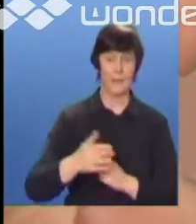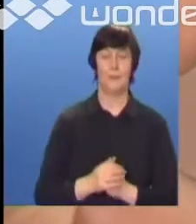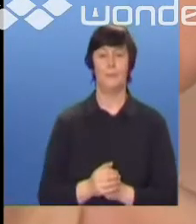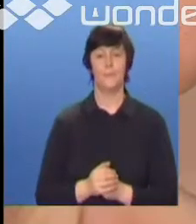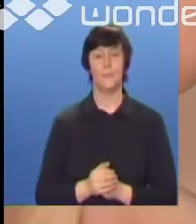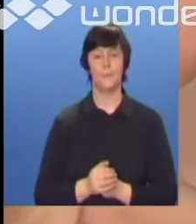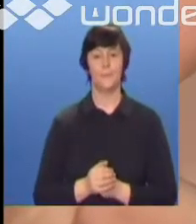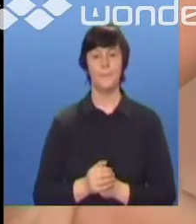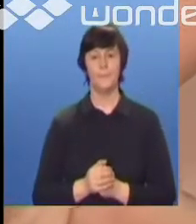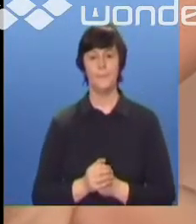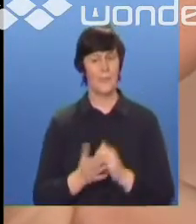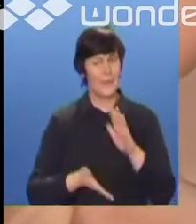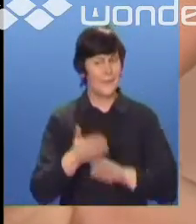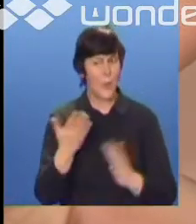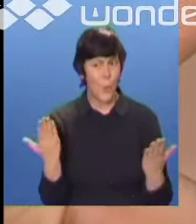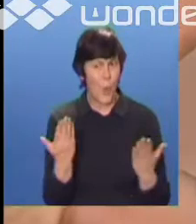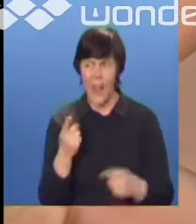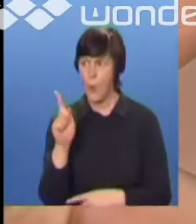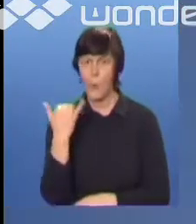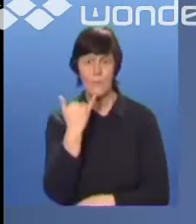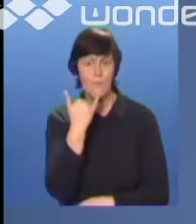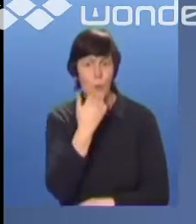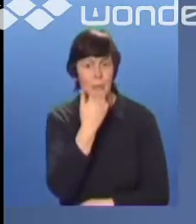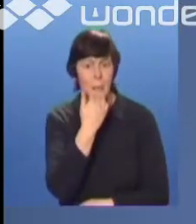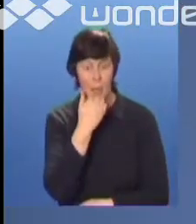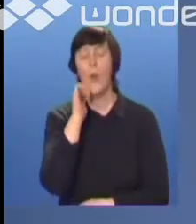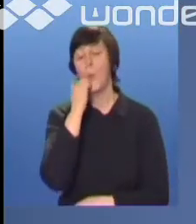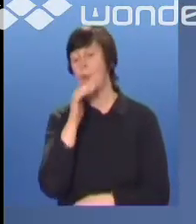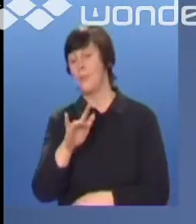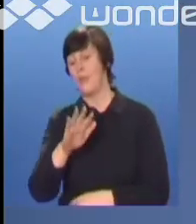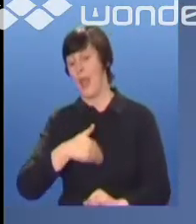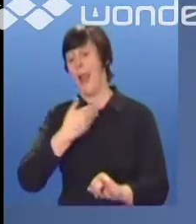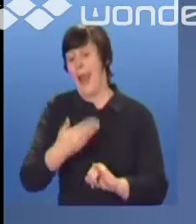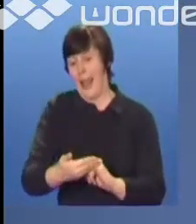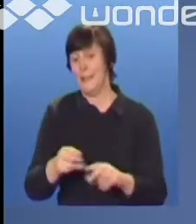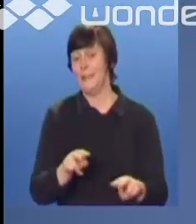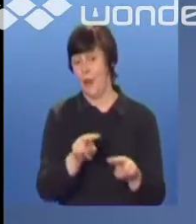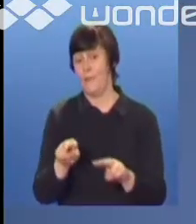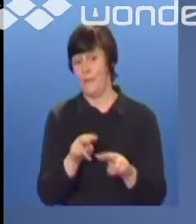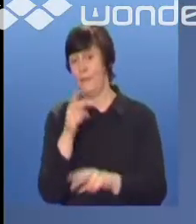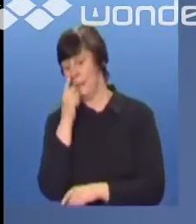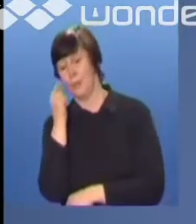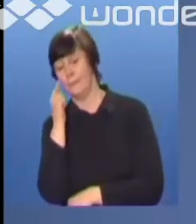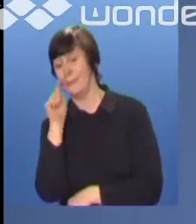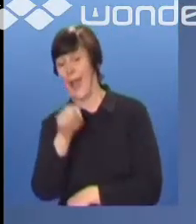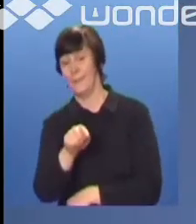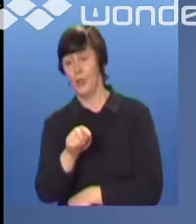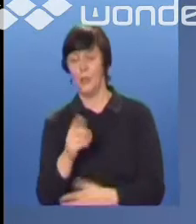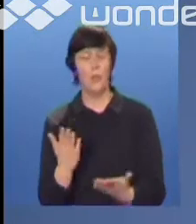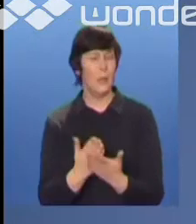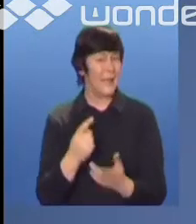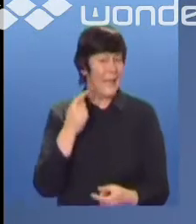followed by the hash symbol, then send. The telephone number to send your message to will be displayed at the end of this